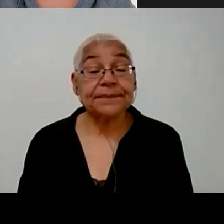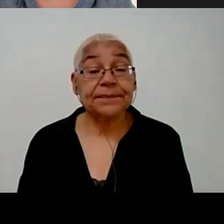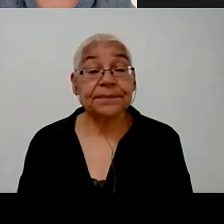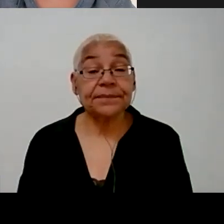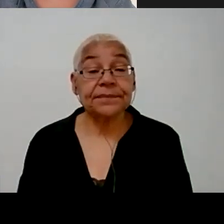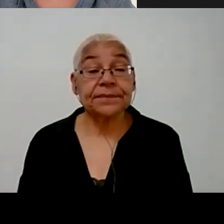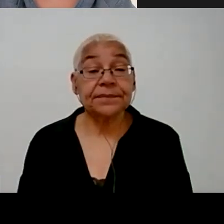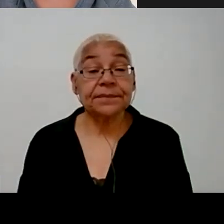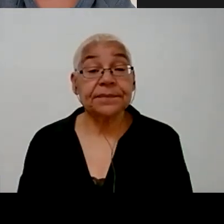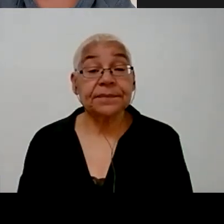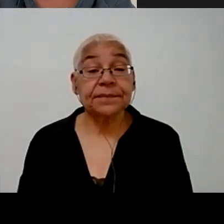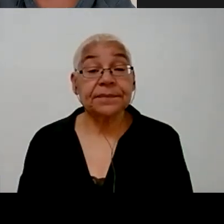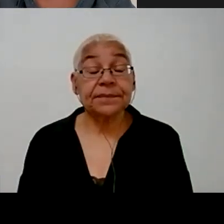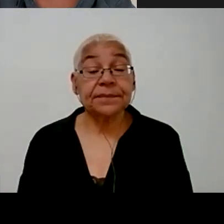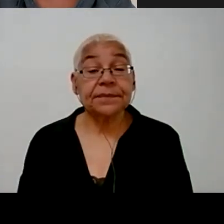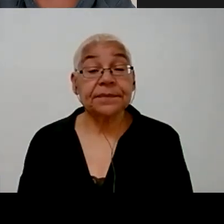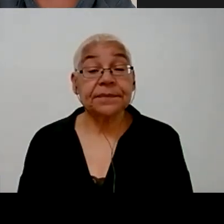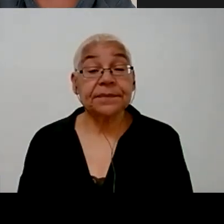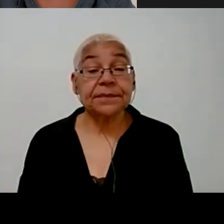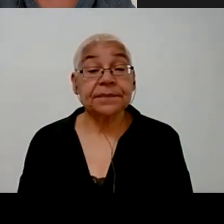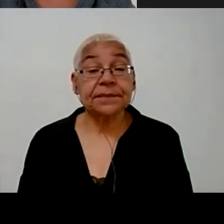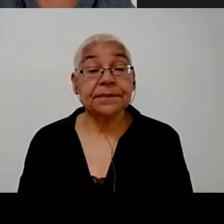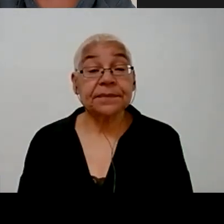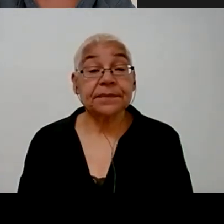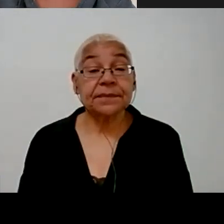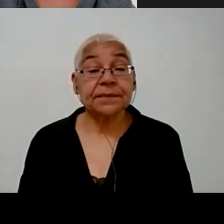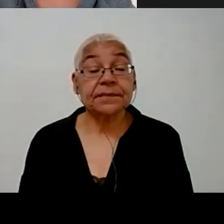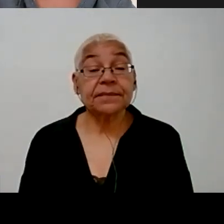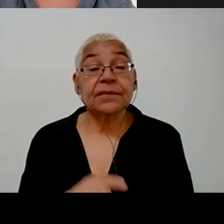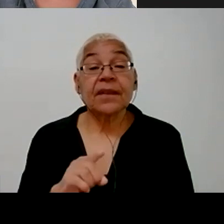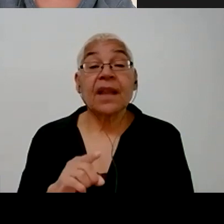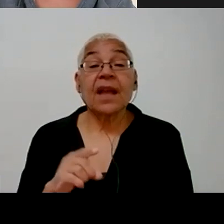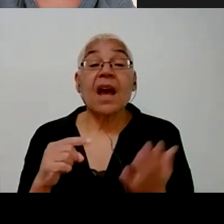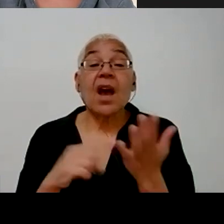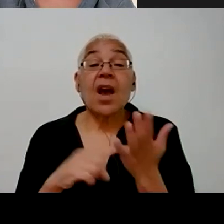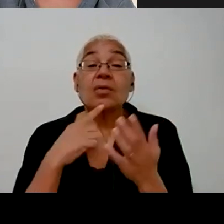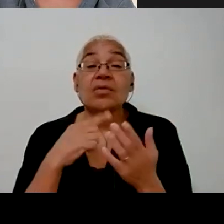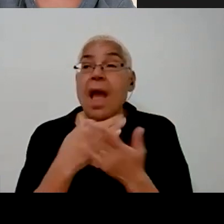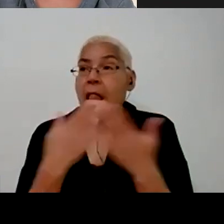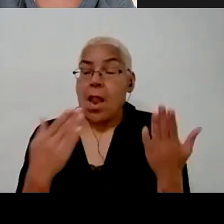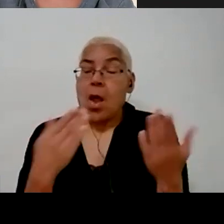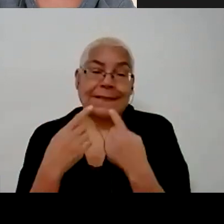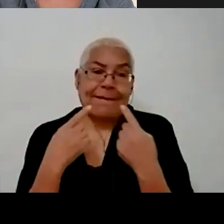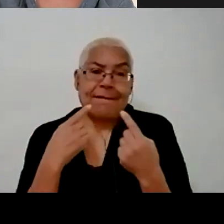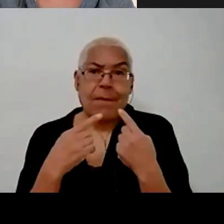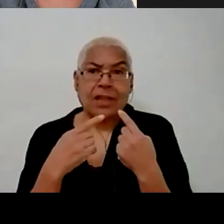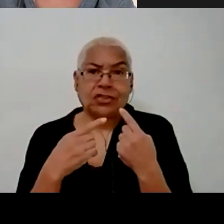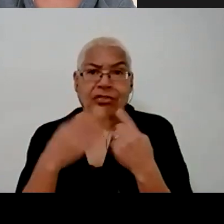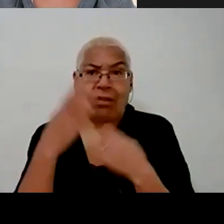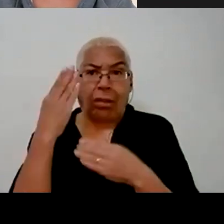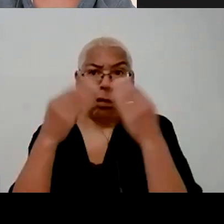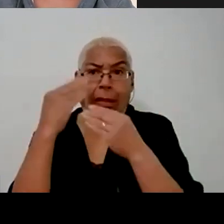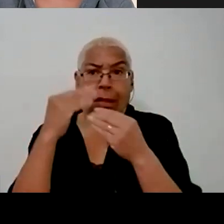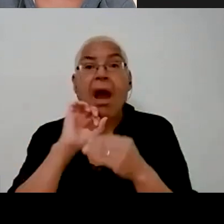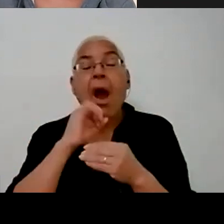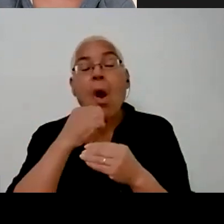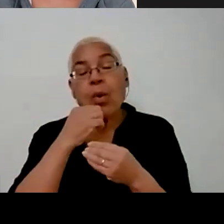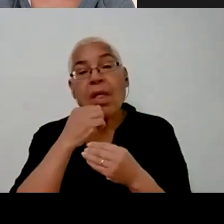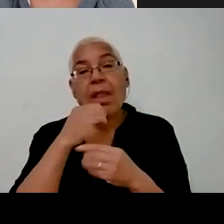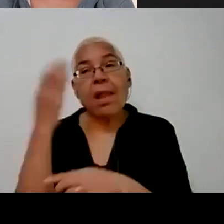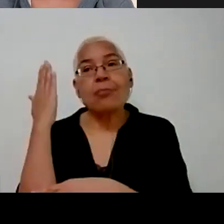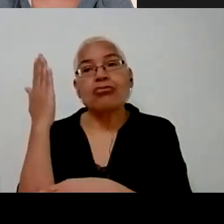Yeah. I mean, there's an awful lot of information. I'll share the presentation, and it might be that you need to